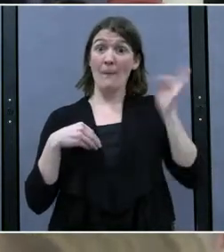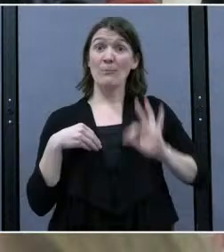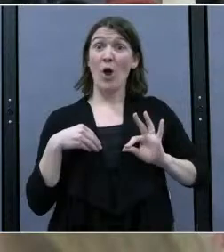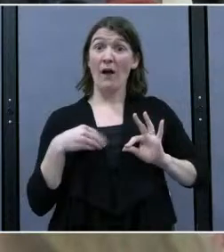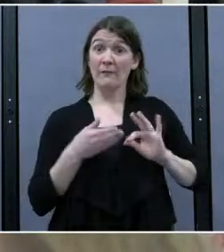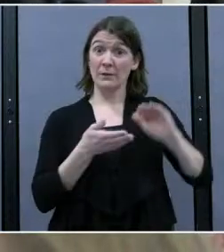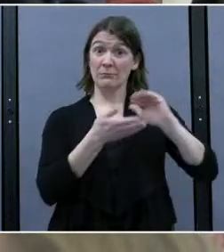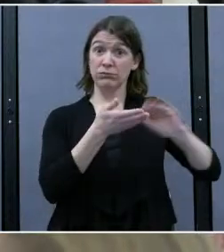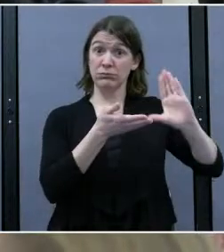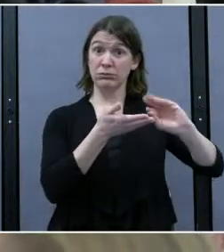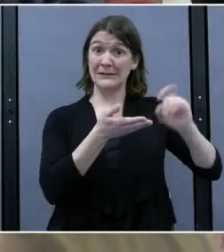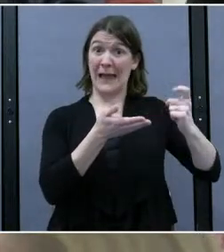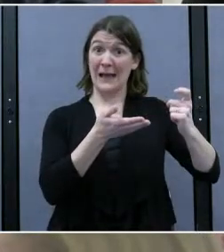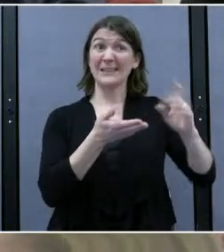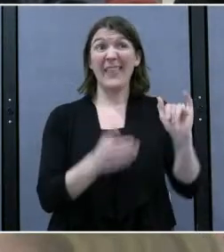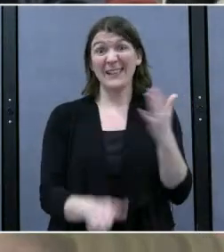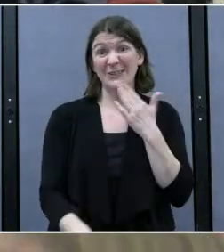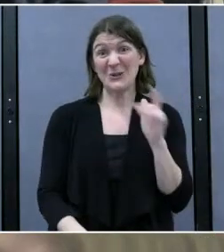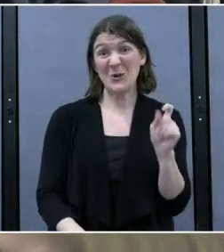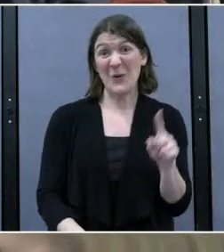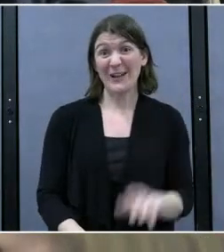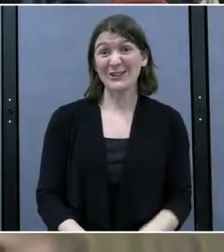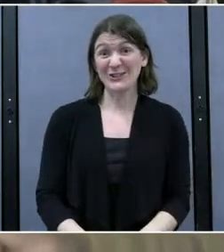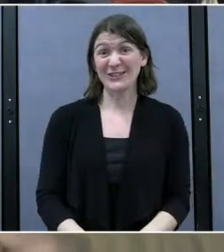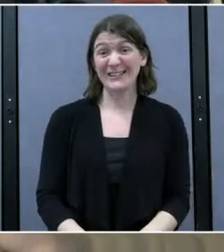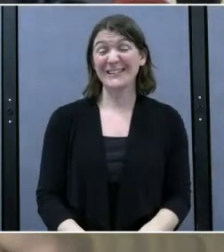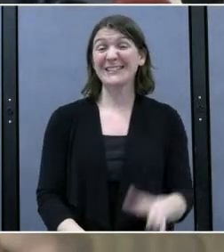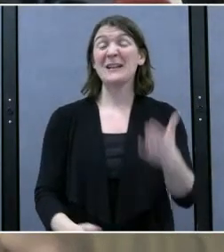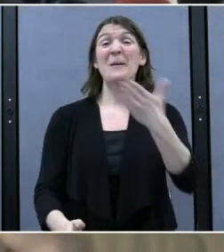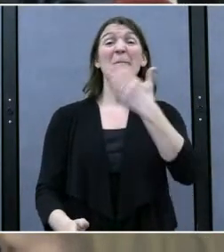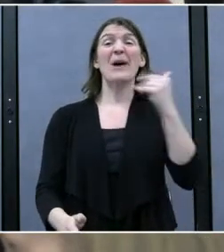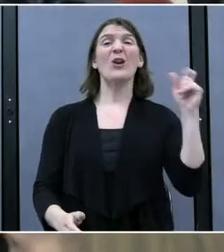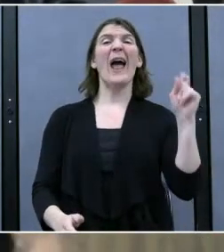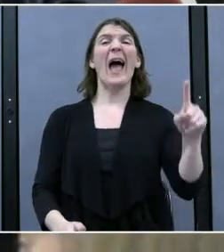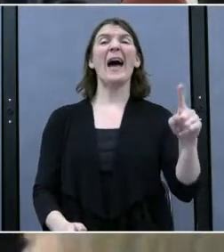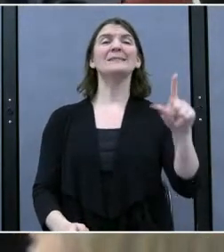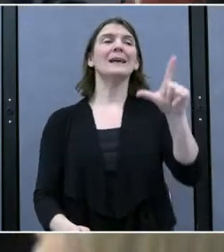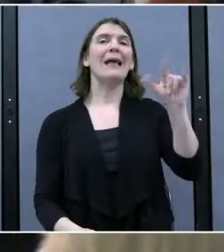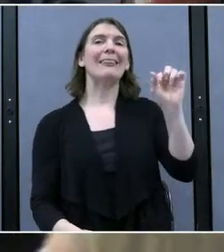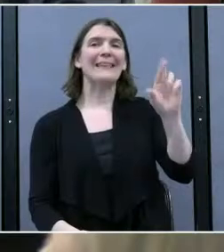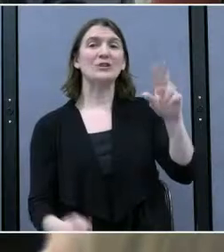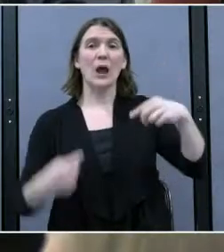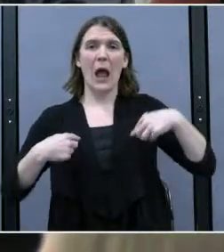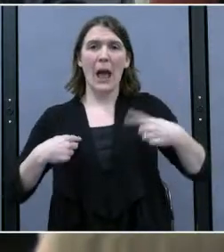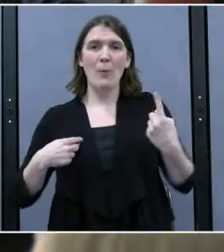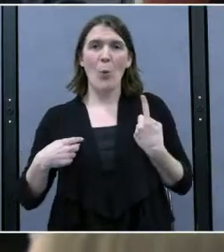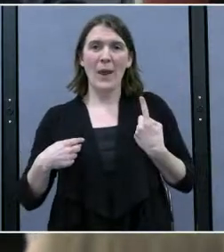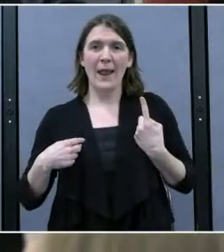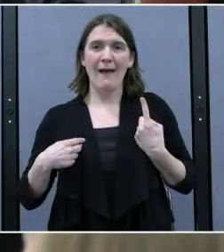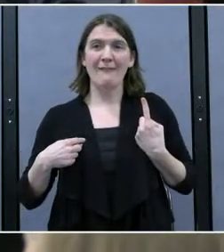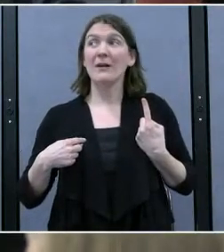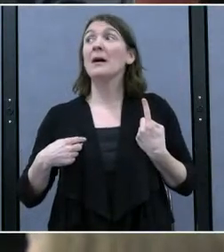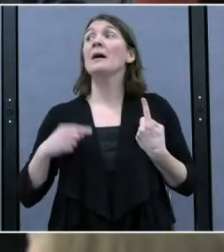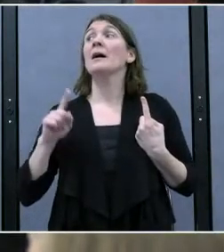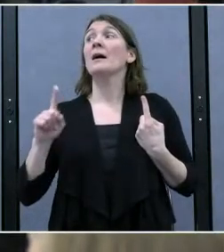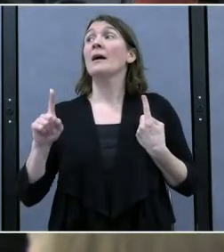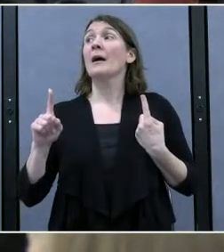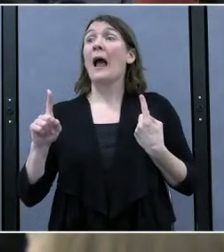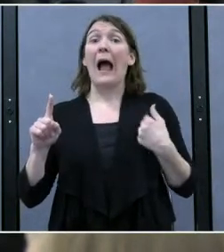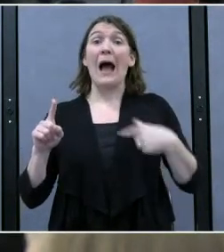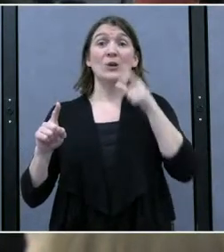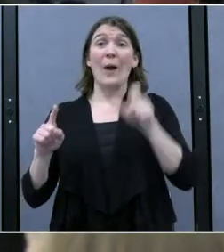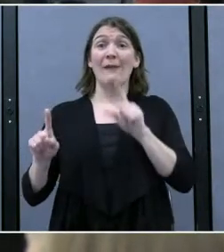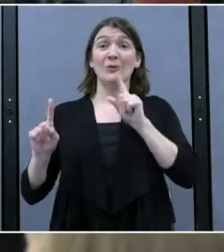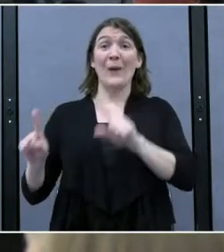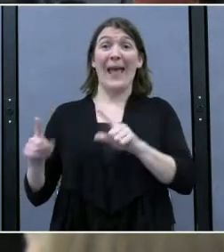That's appropriately a question would be the listers, of which I'm one, but fortunately in this town, I don't have to answer